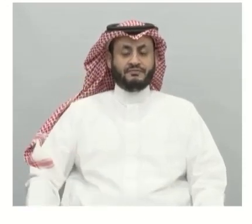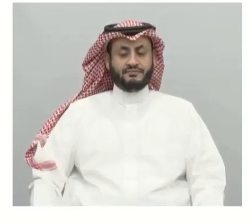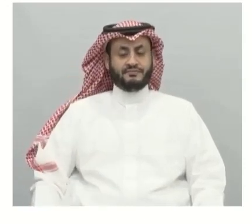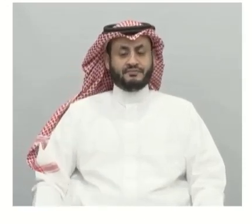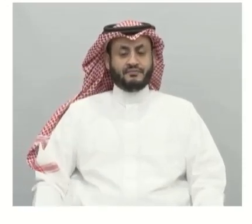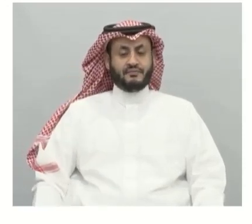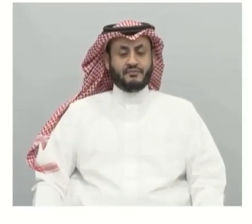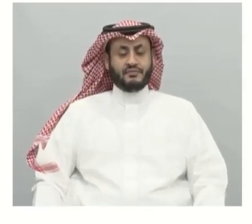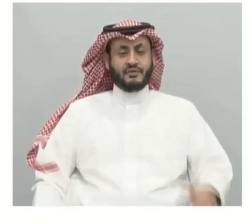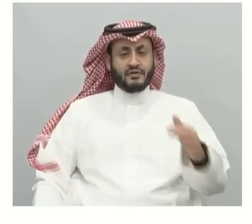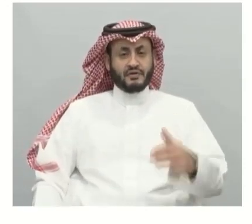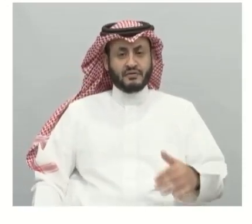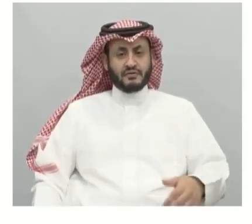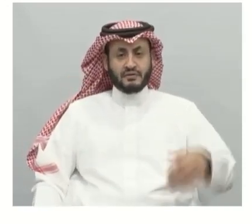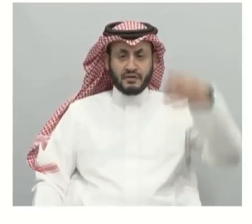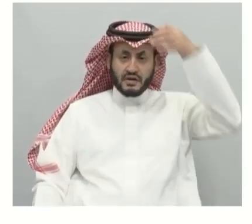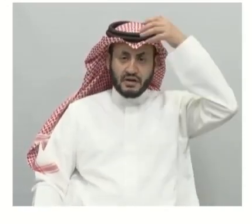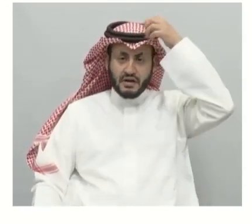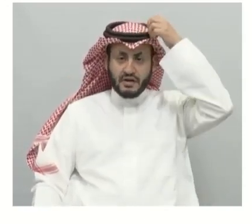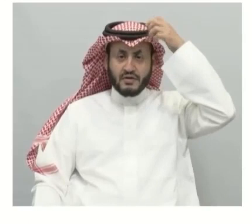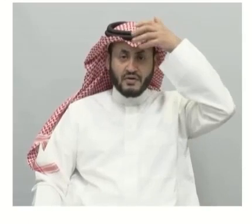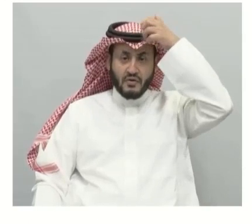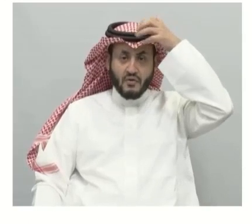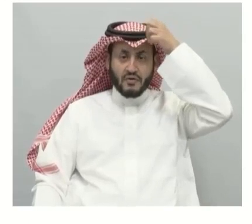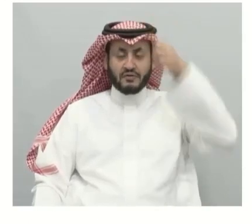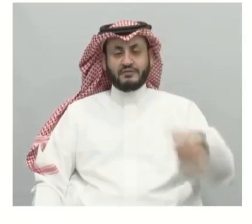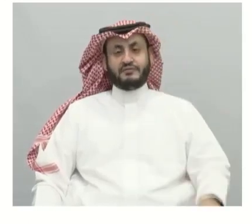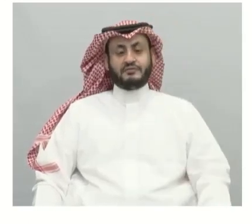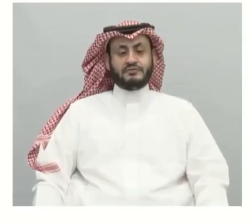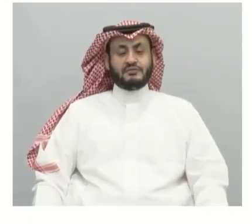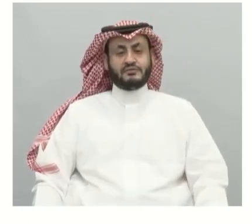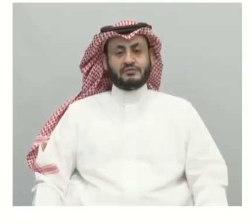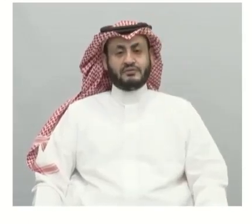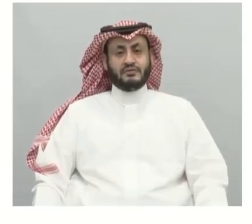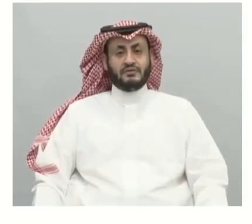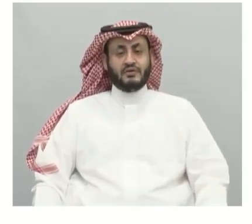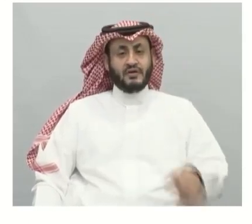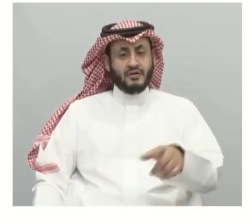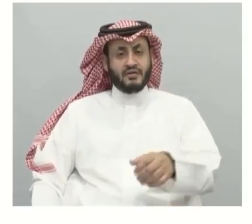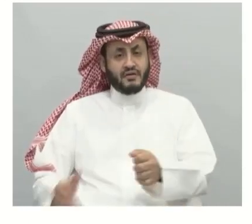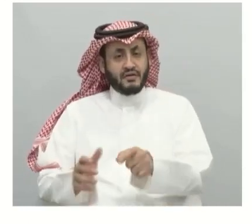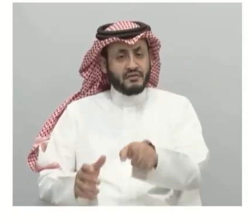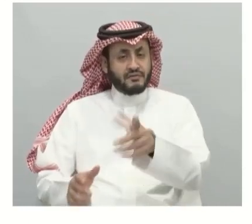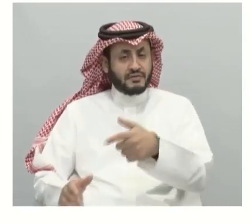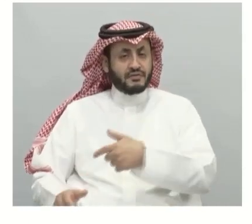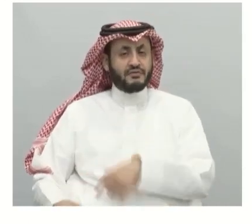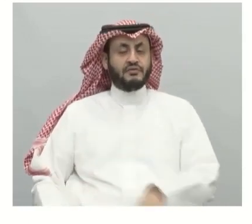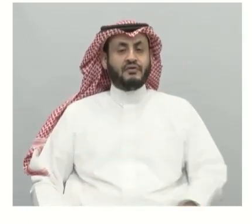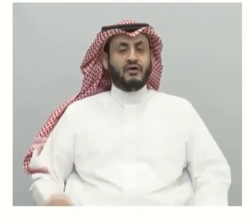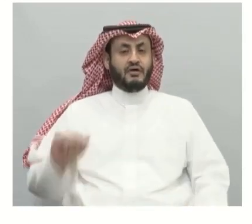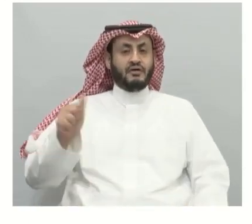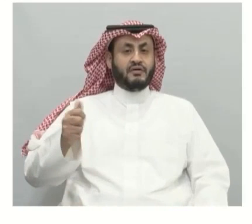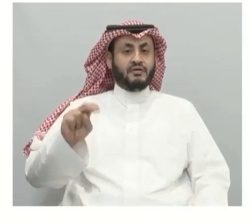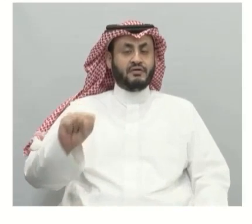The name of country here is Jordan. If you meet a person coming from Jordan, you call them Jordanian. And their capital